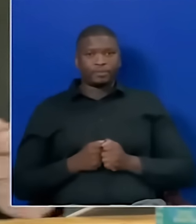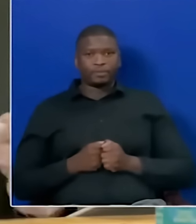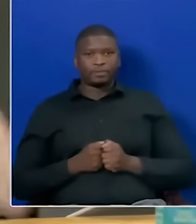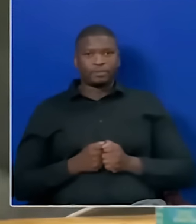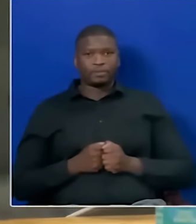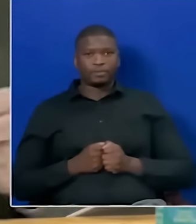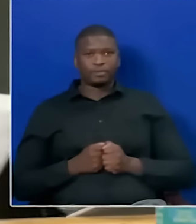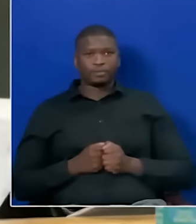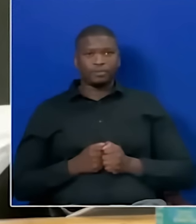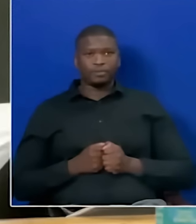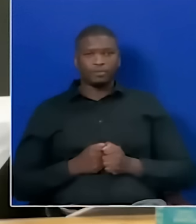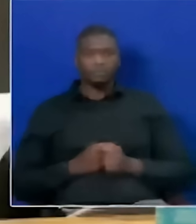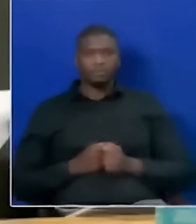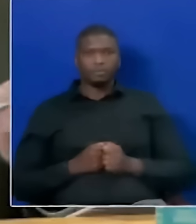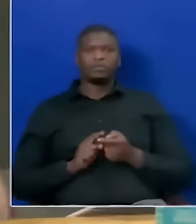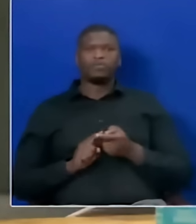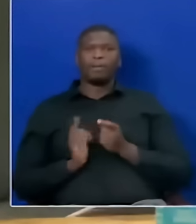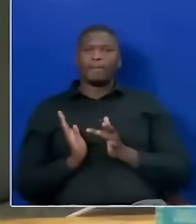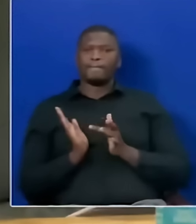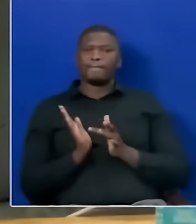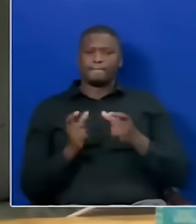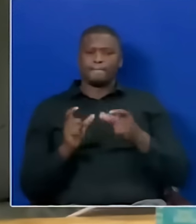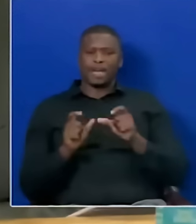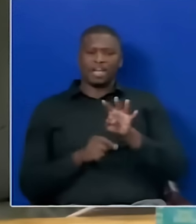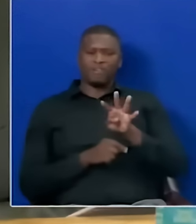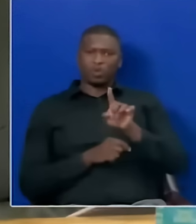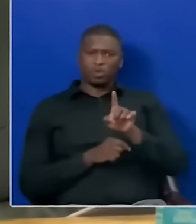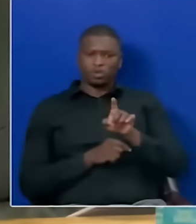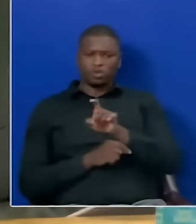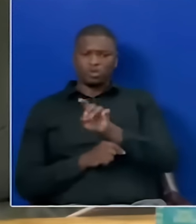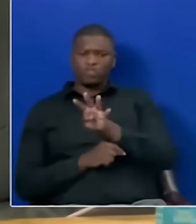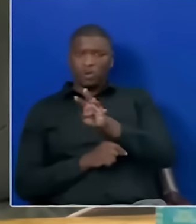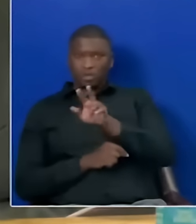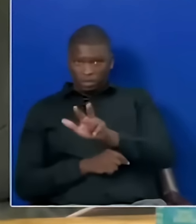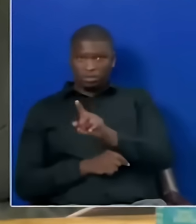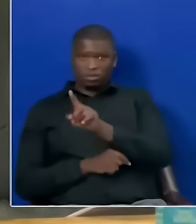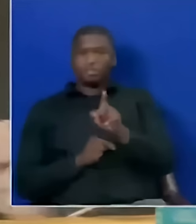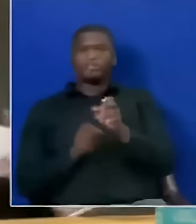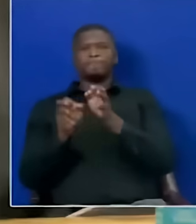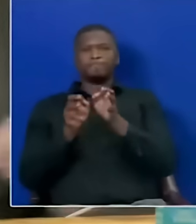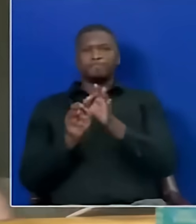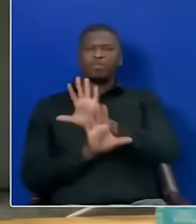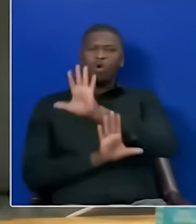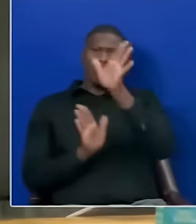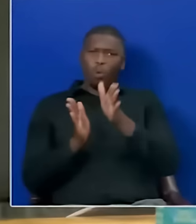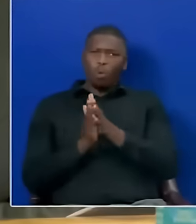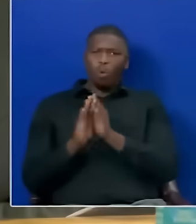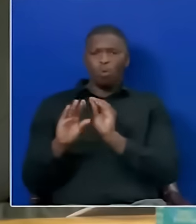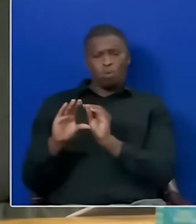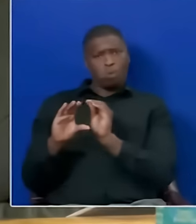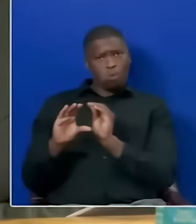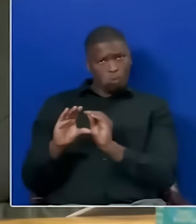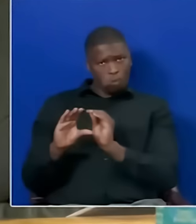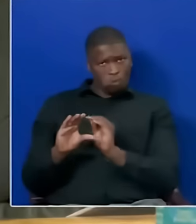from paragraphs 41 to 48, you have described all of the entries on the audit trail of the ABIS